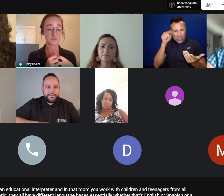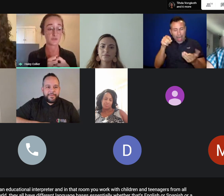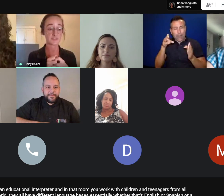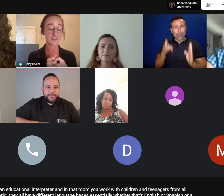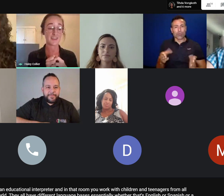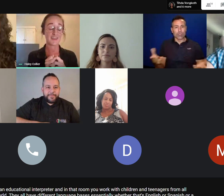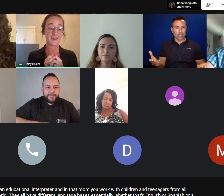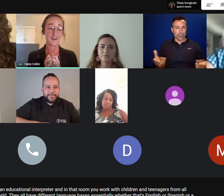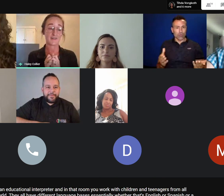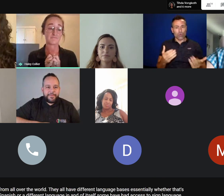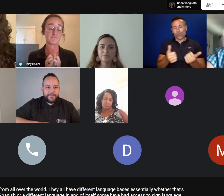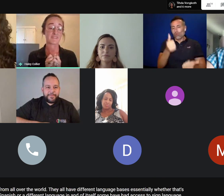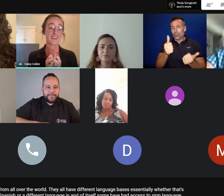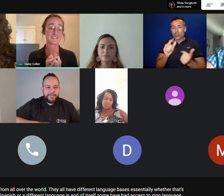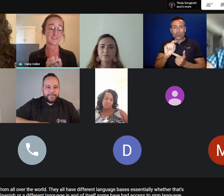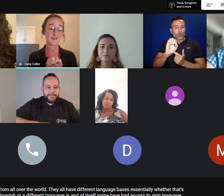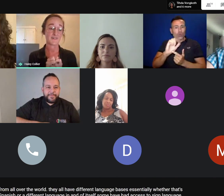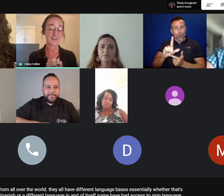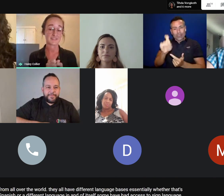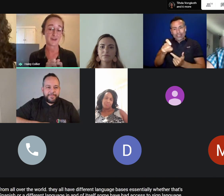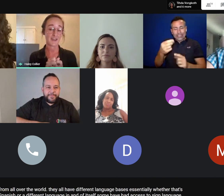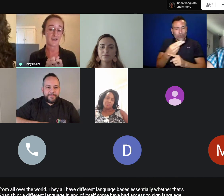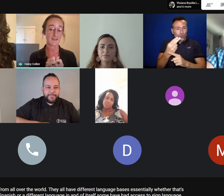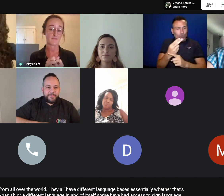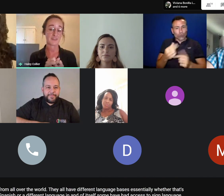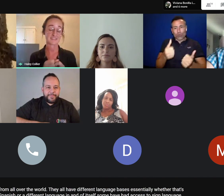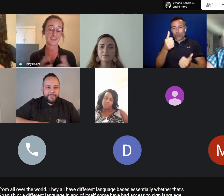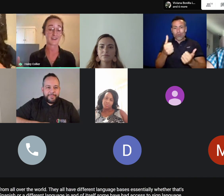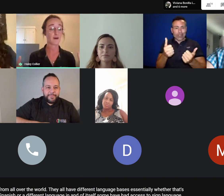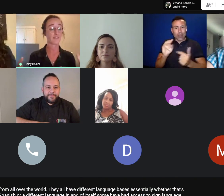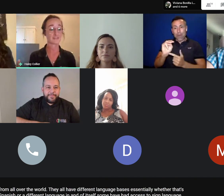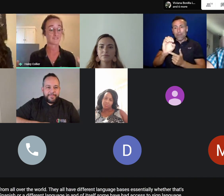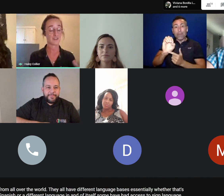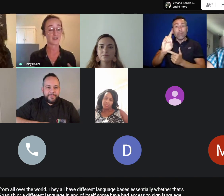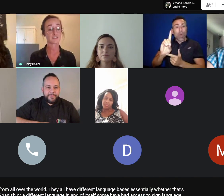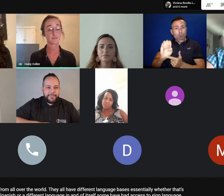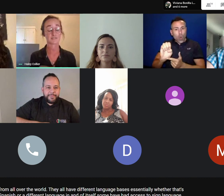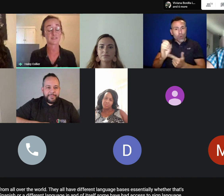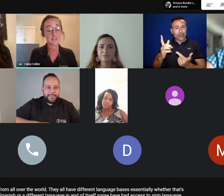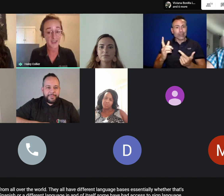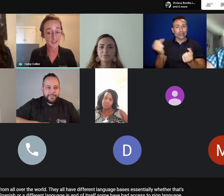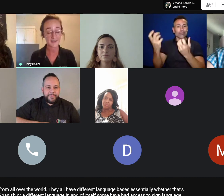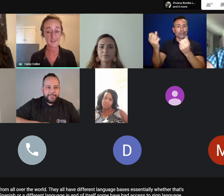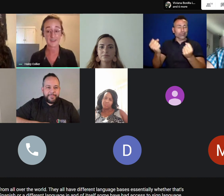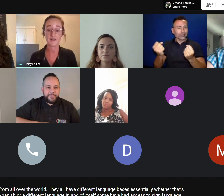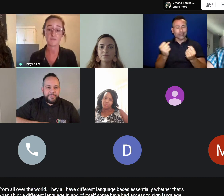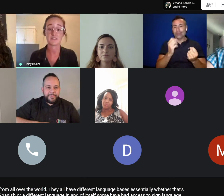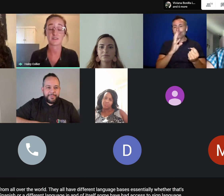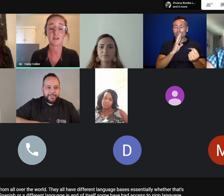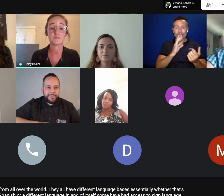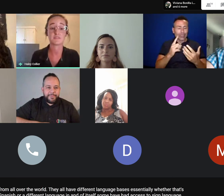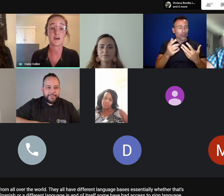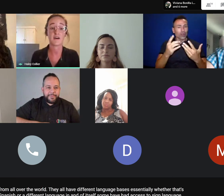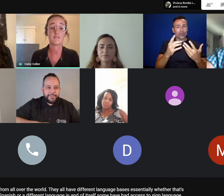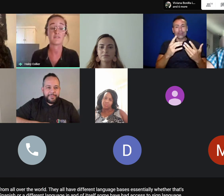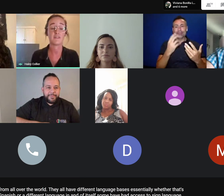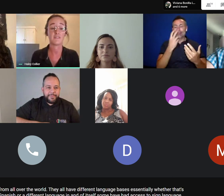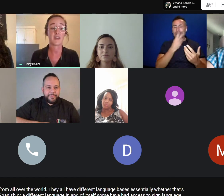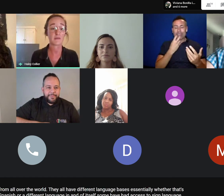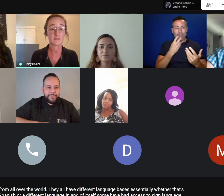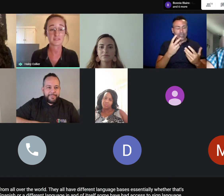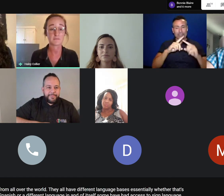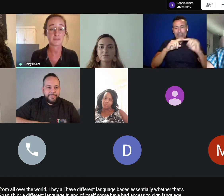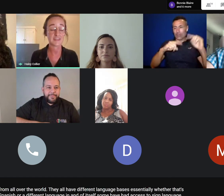as individuals. And so that's why I'm excited about this event as well today, in terms